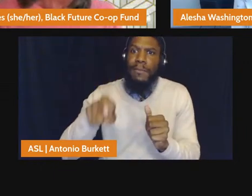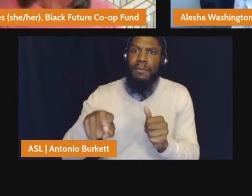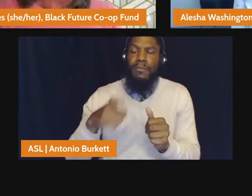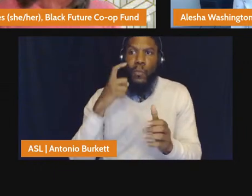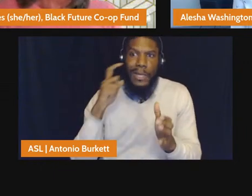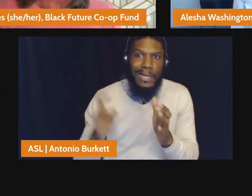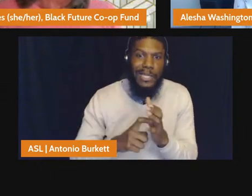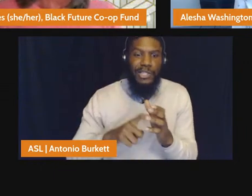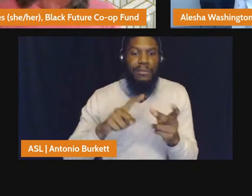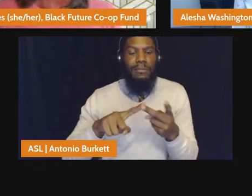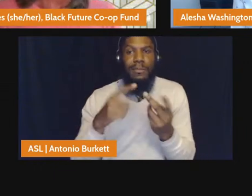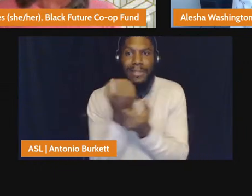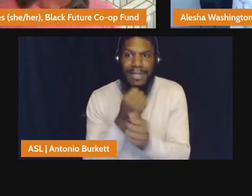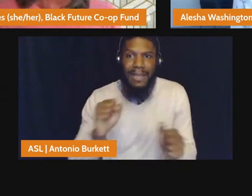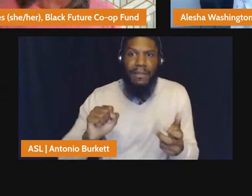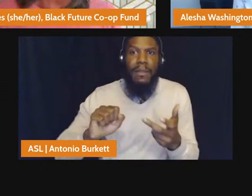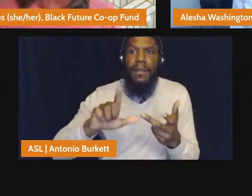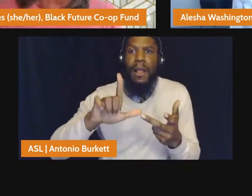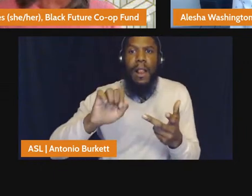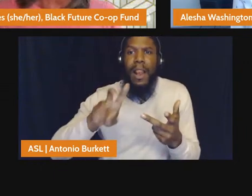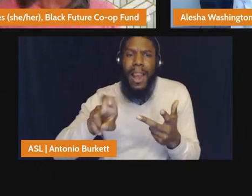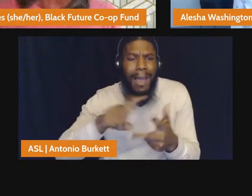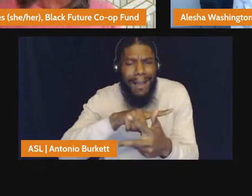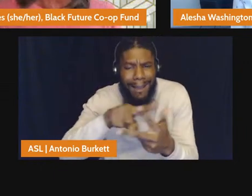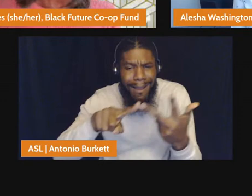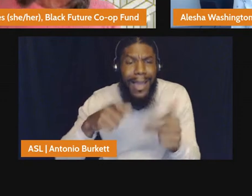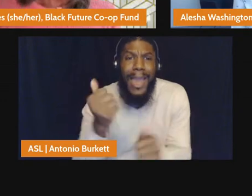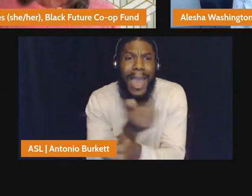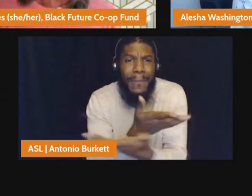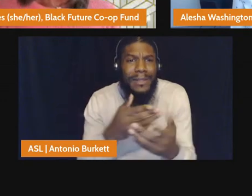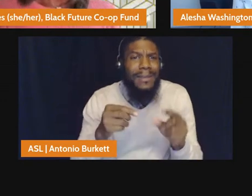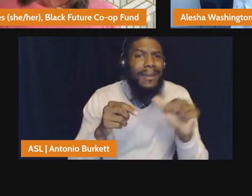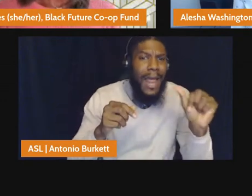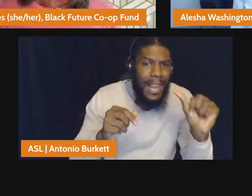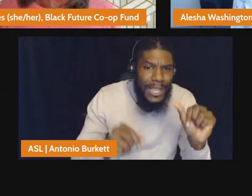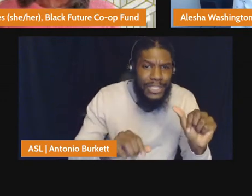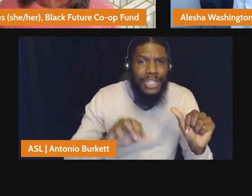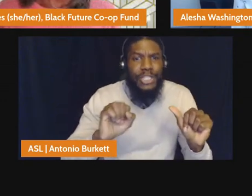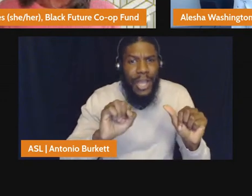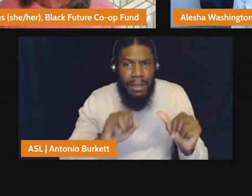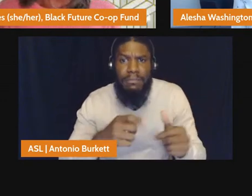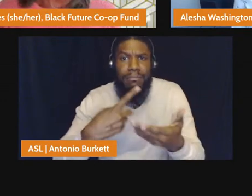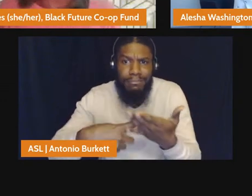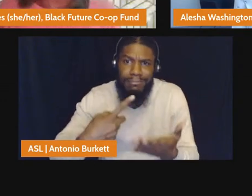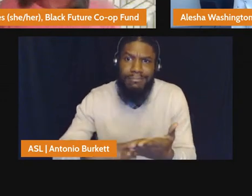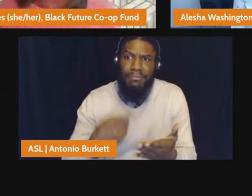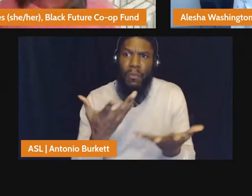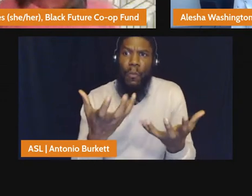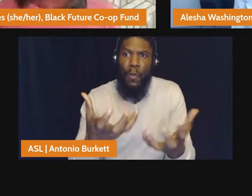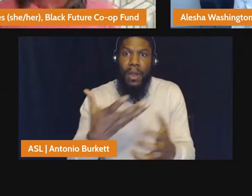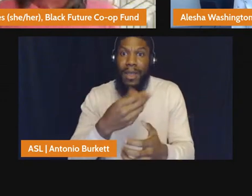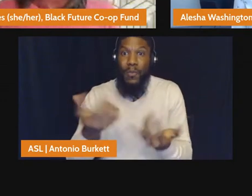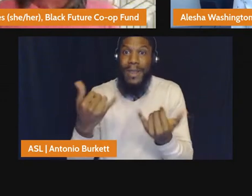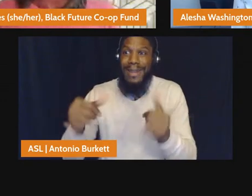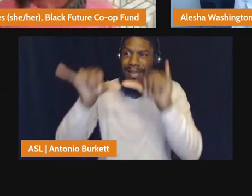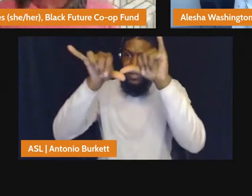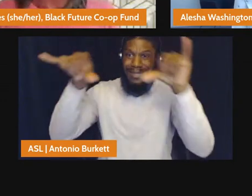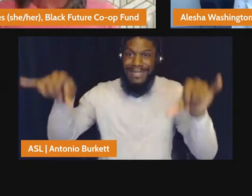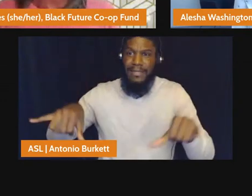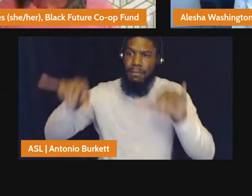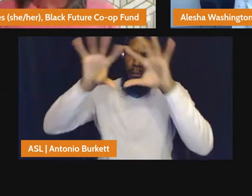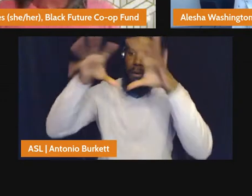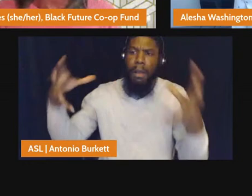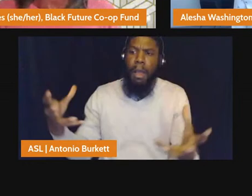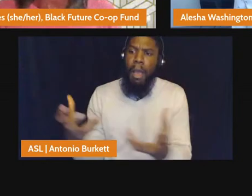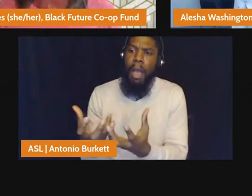all the things that Alicia was talking about and that Shona was talking about. And the systems right now are set up to deny those things to us. So